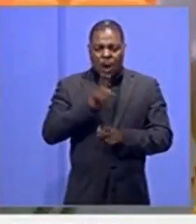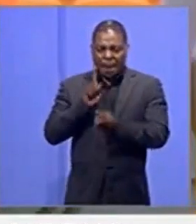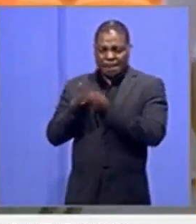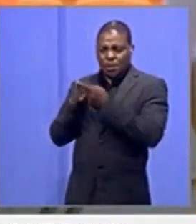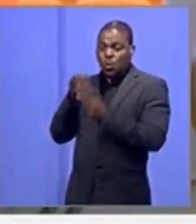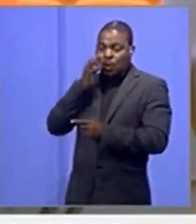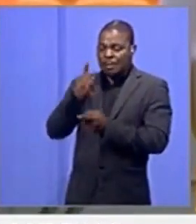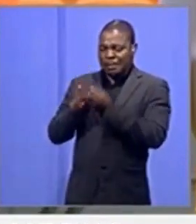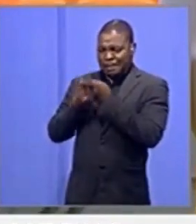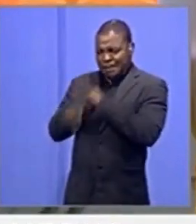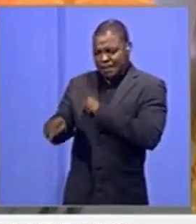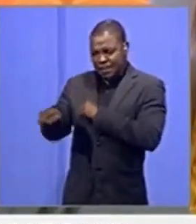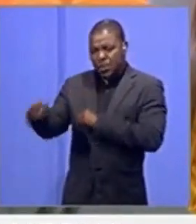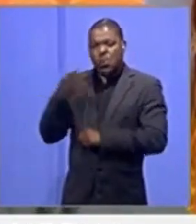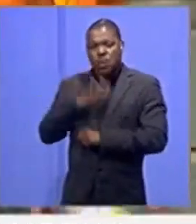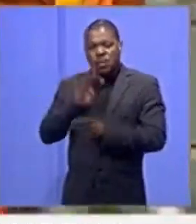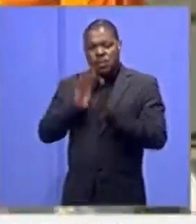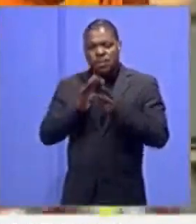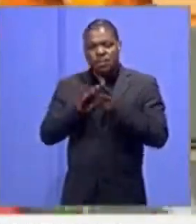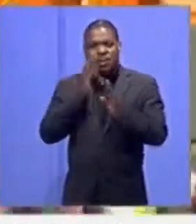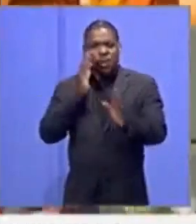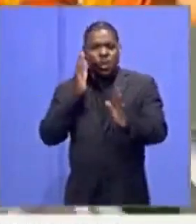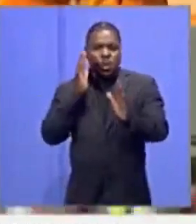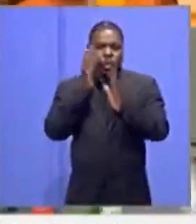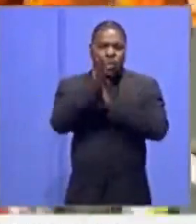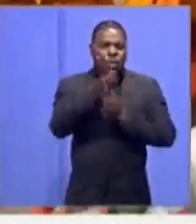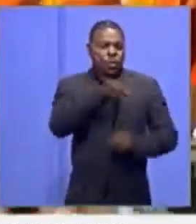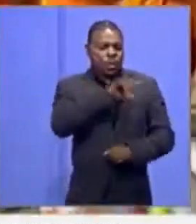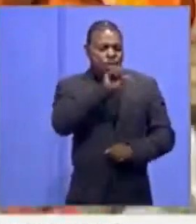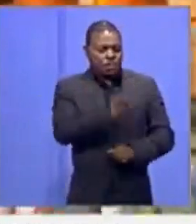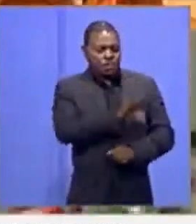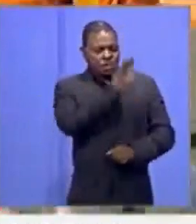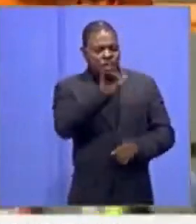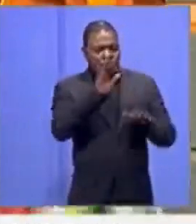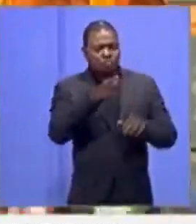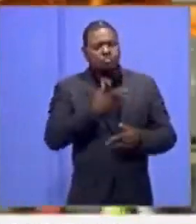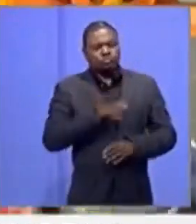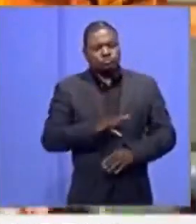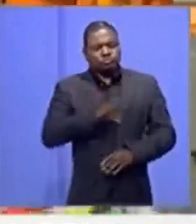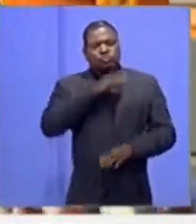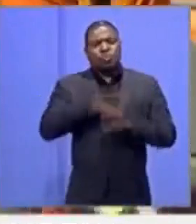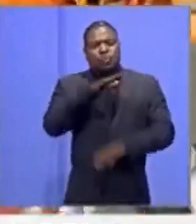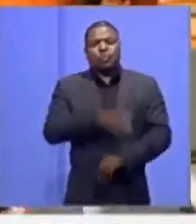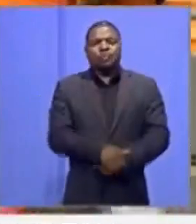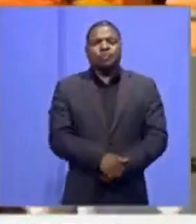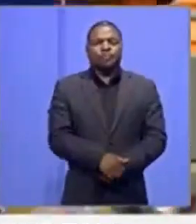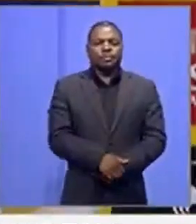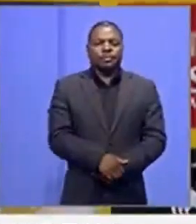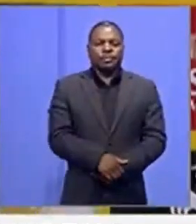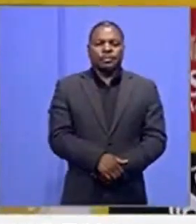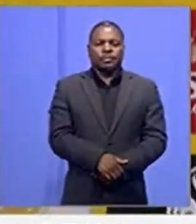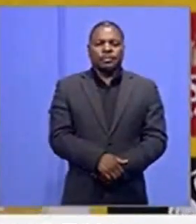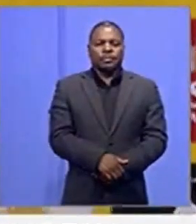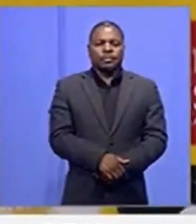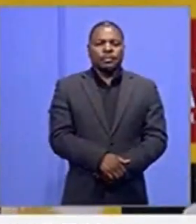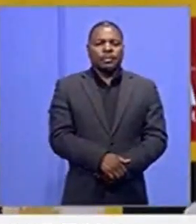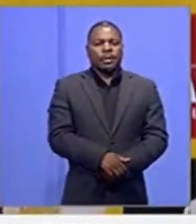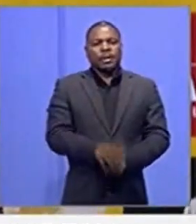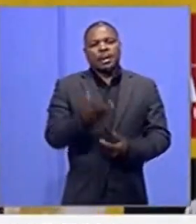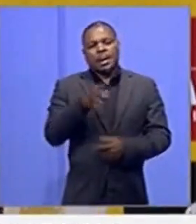le go qualifya go phagamiša moya wa maAfrika Borwa. I'm talking about